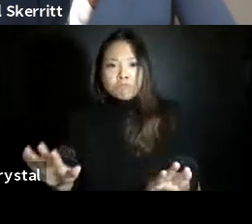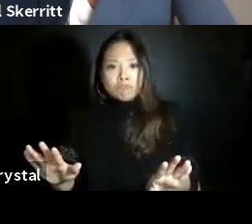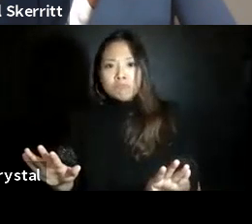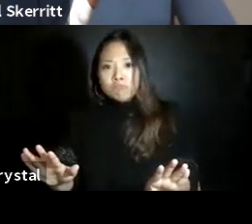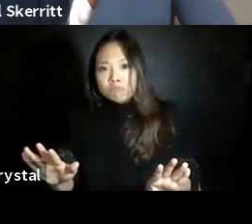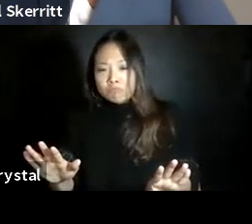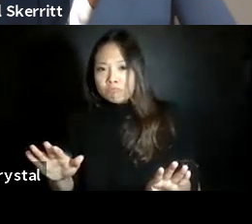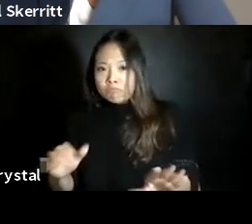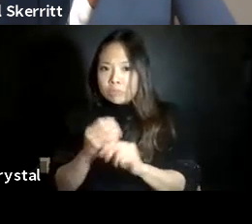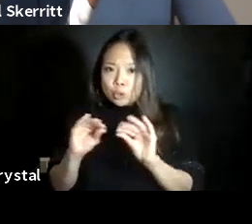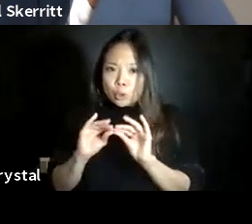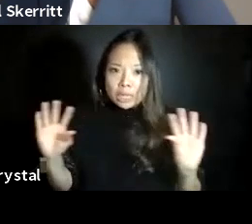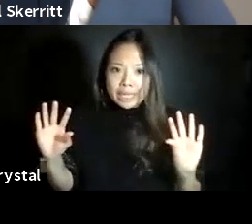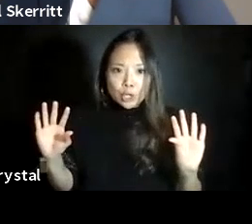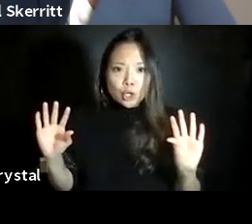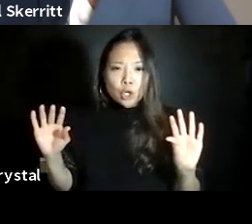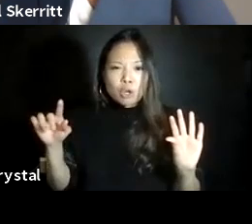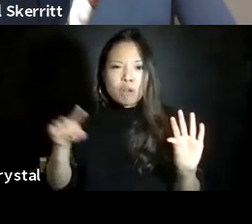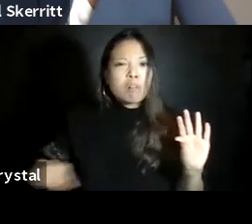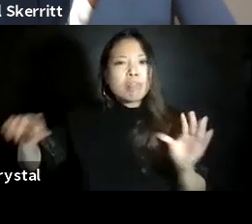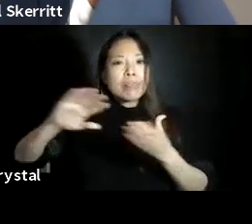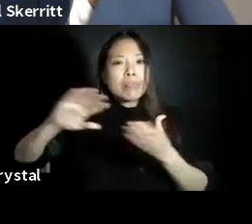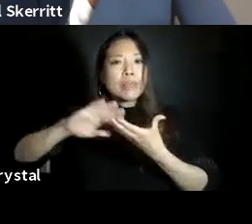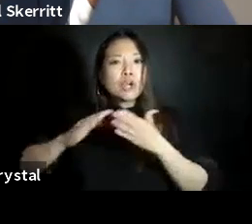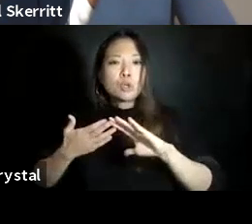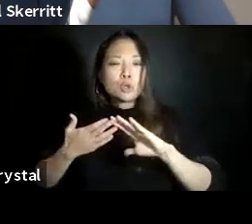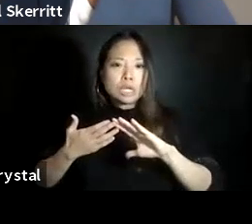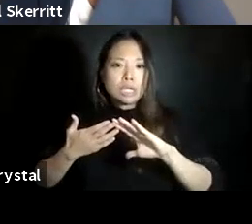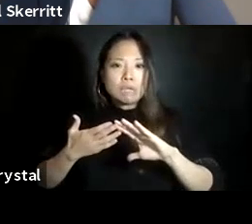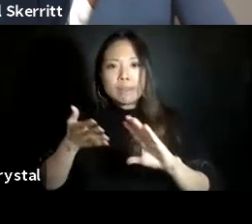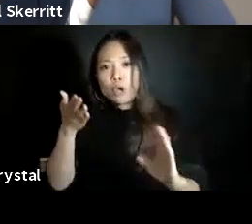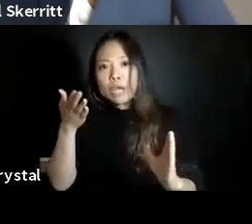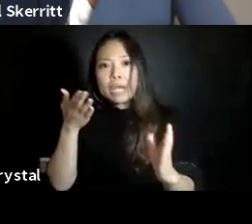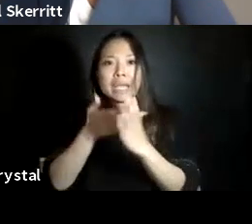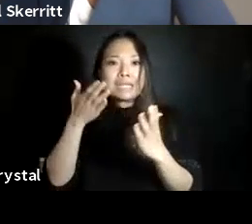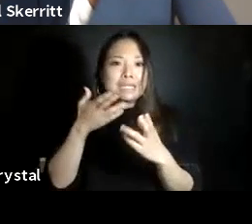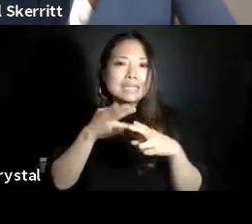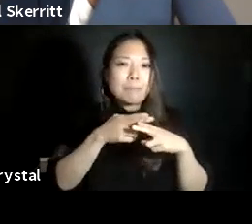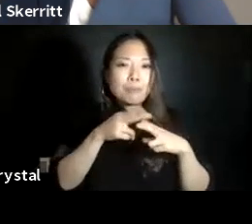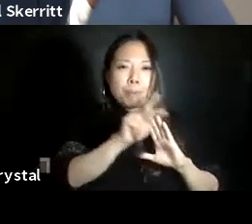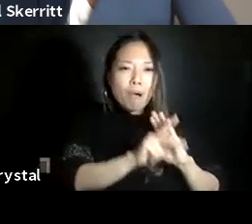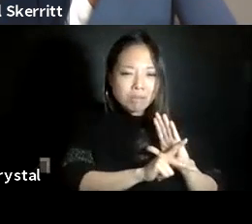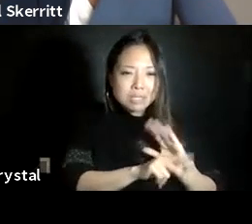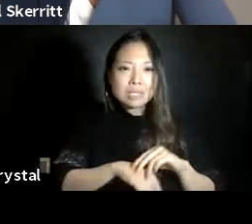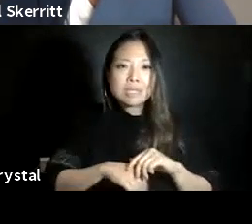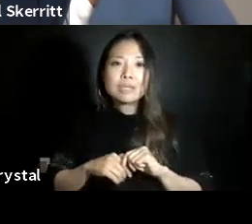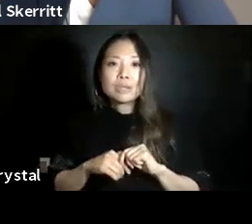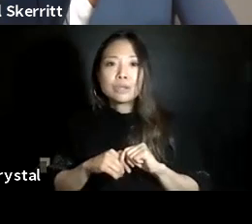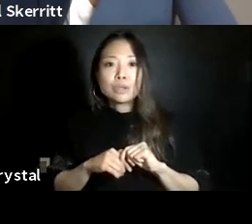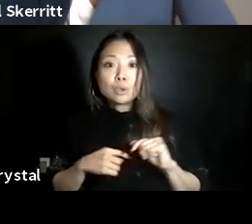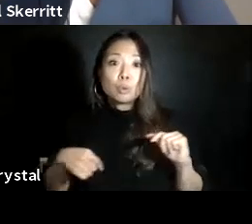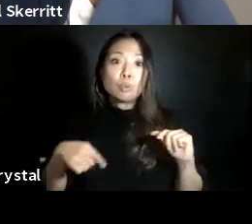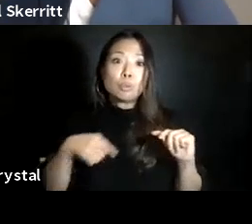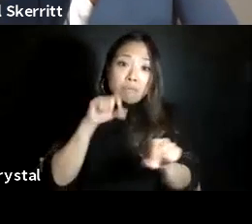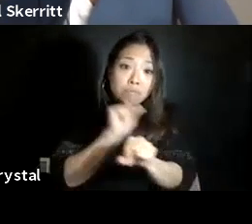a community argument against the temporary policy by distinguishing what we took pains to